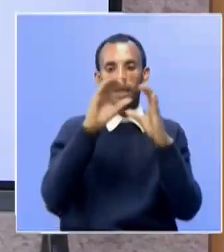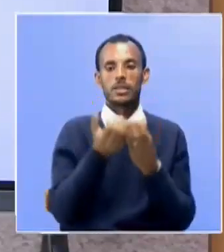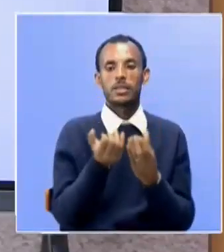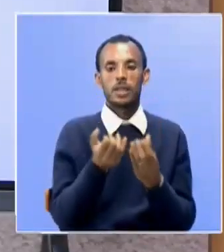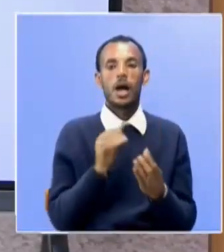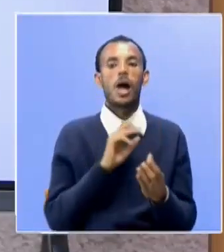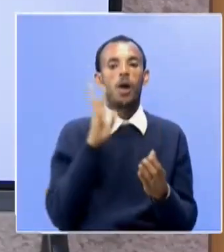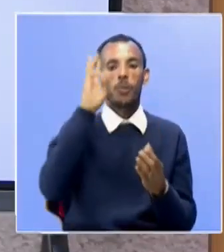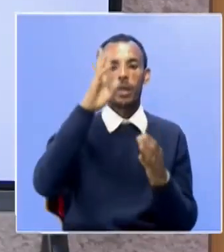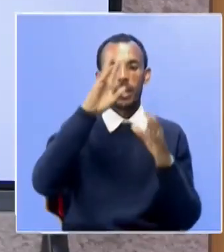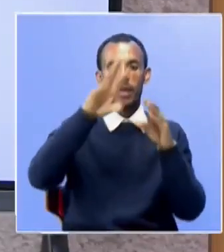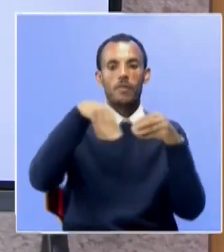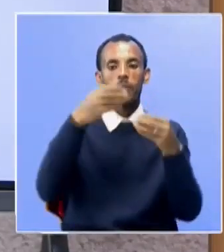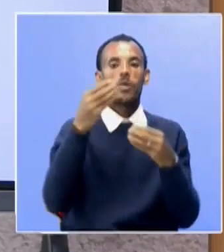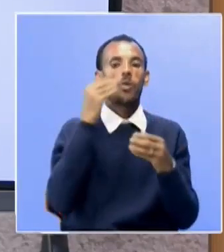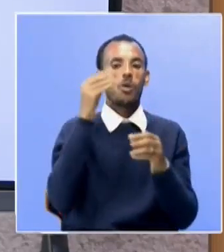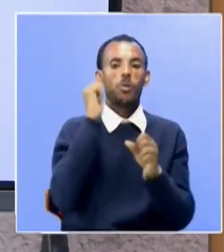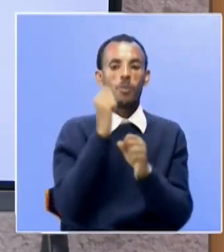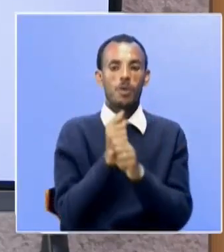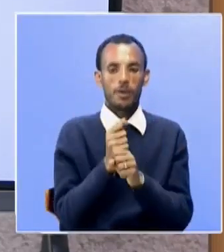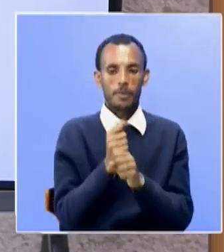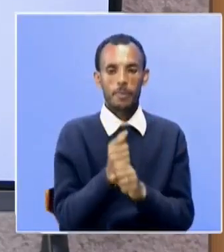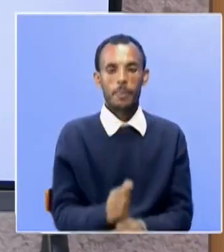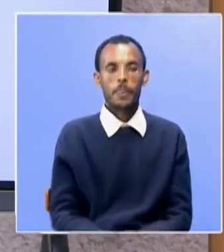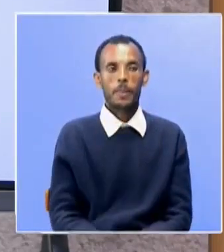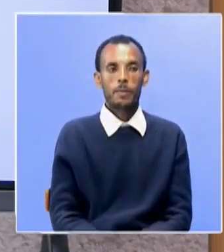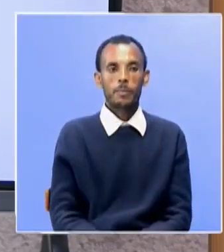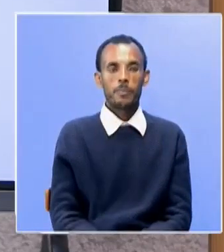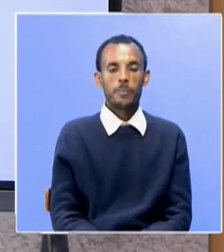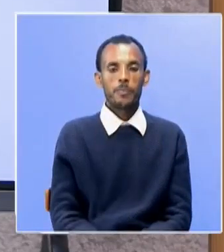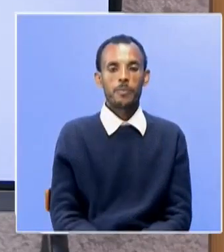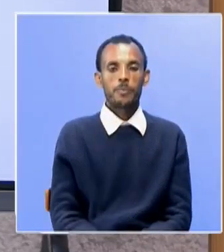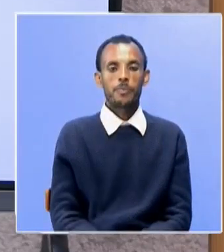you questions for you to try it at home.